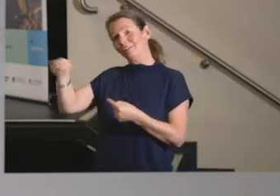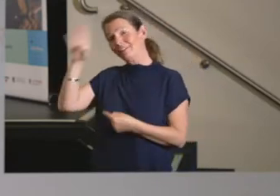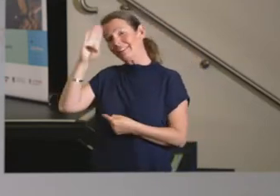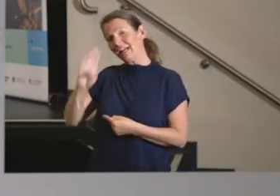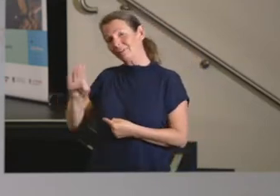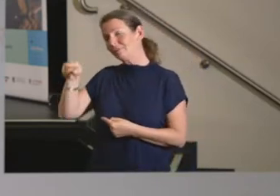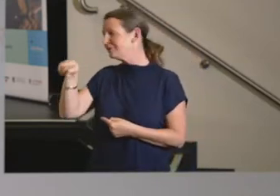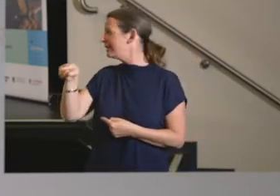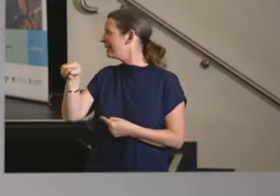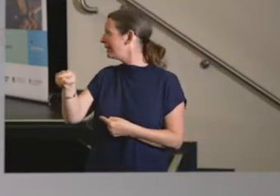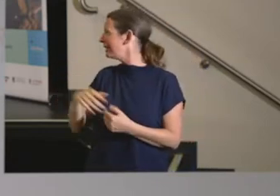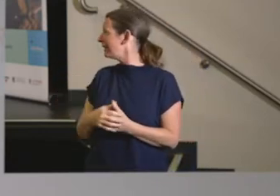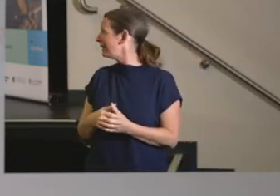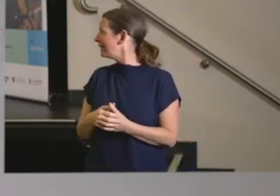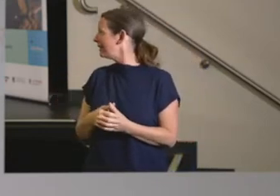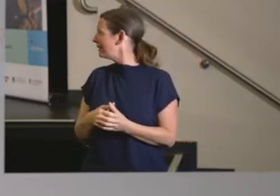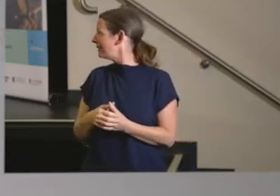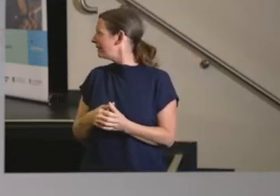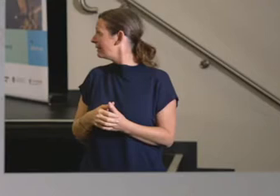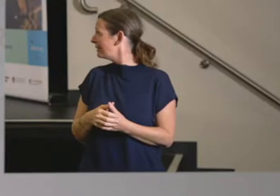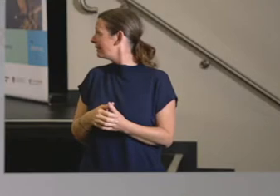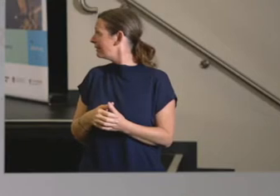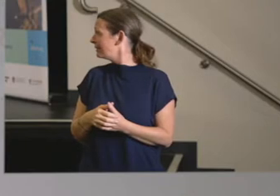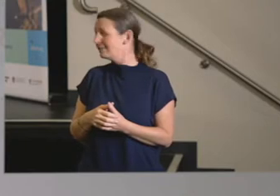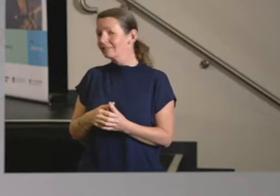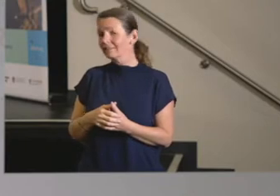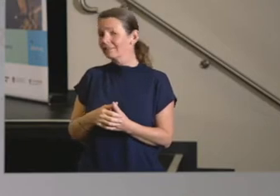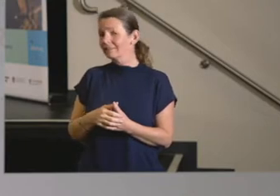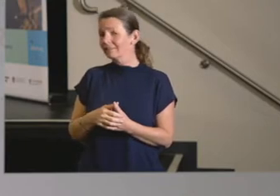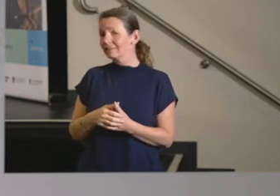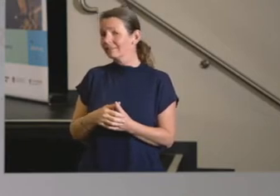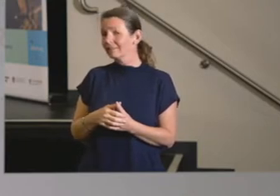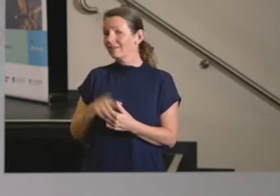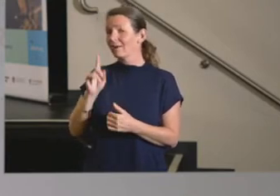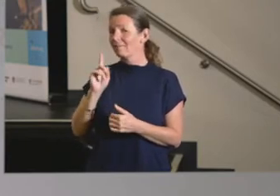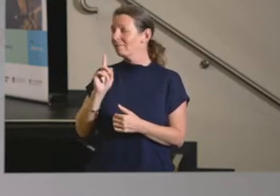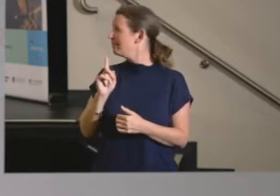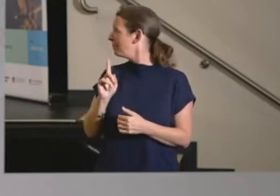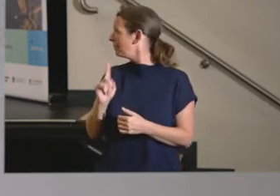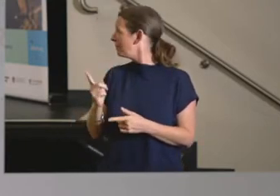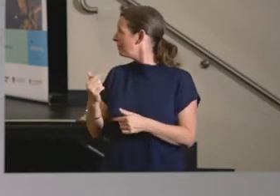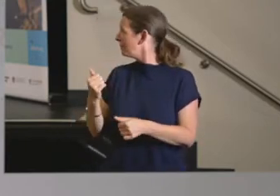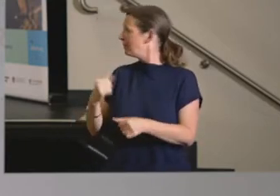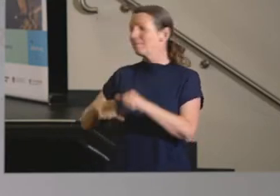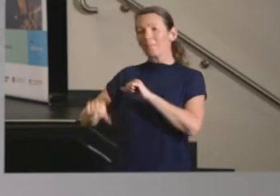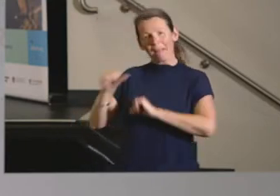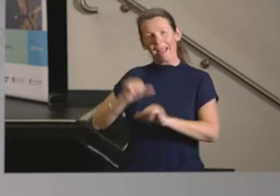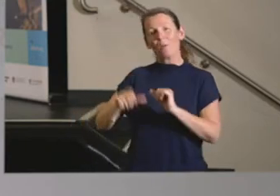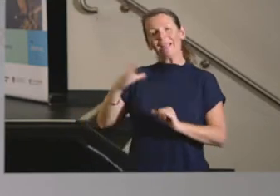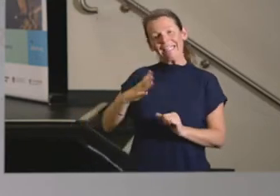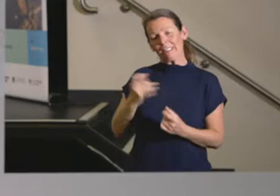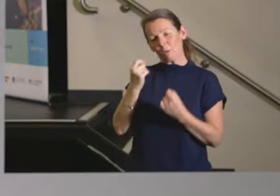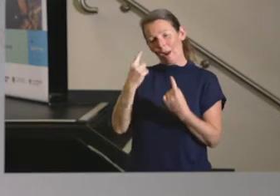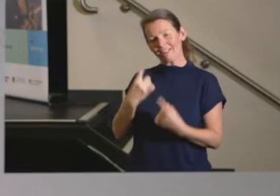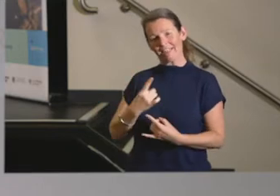as well too. But going back to what Fayame said about understanding who you